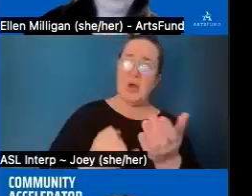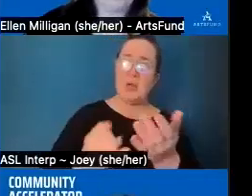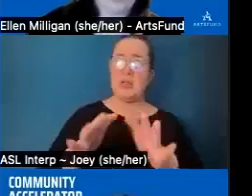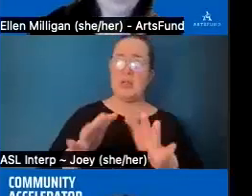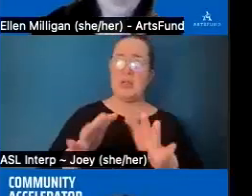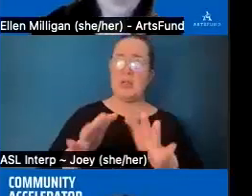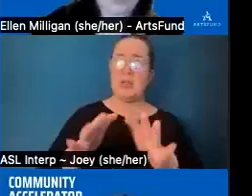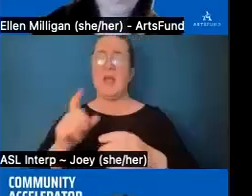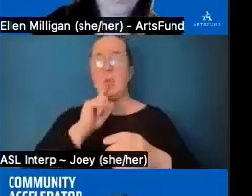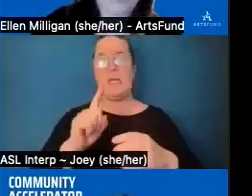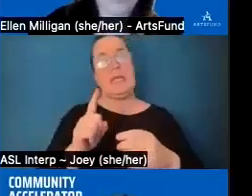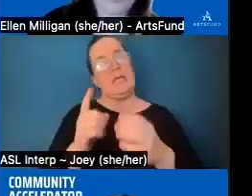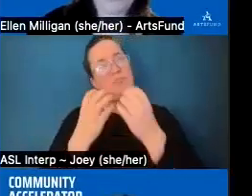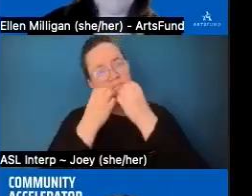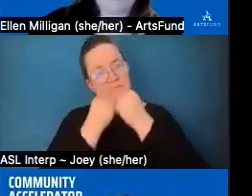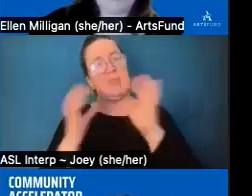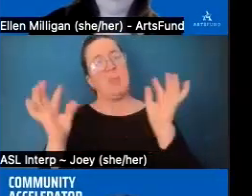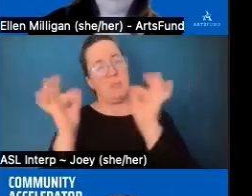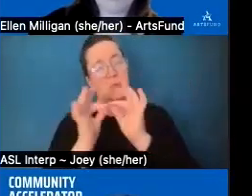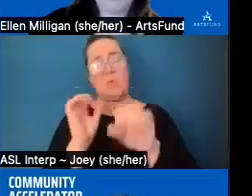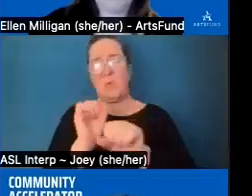you outside the funding scope of this program.